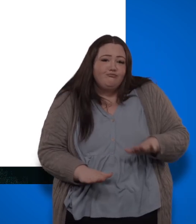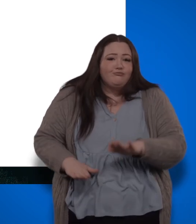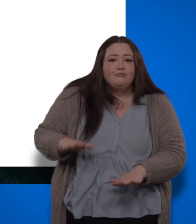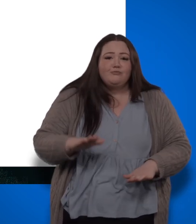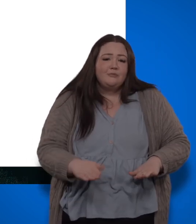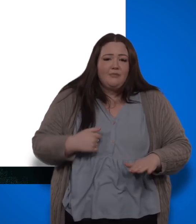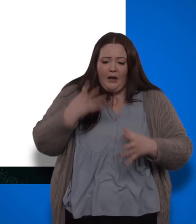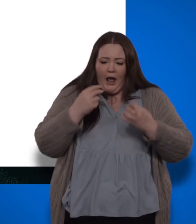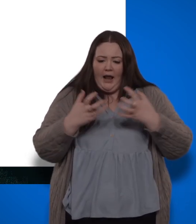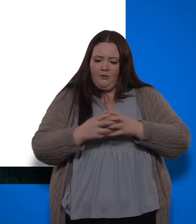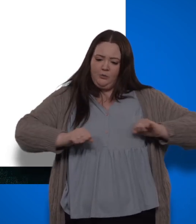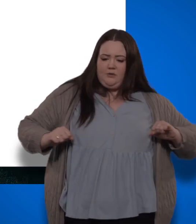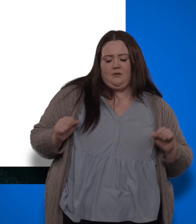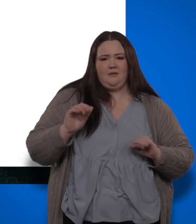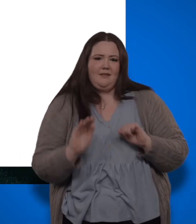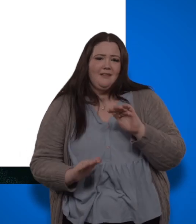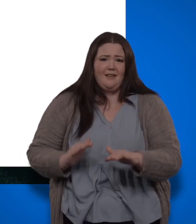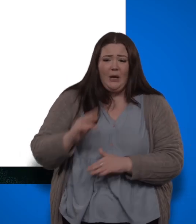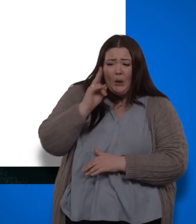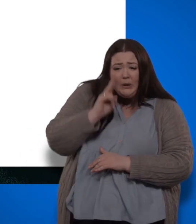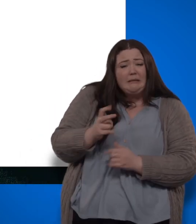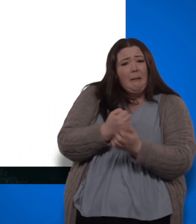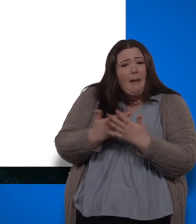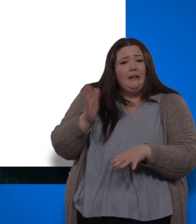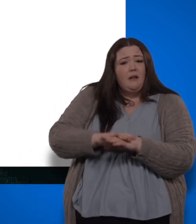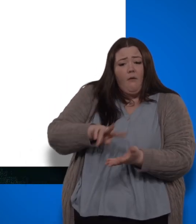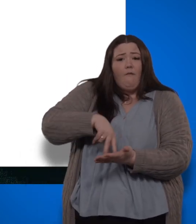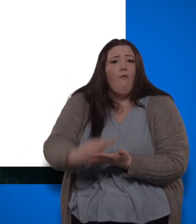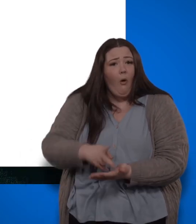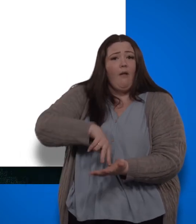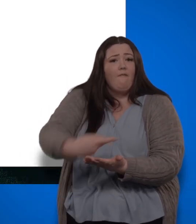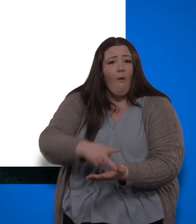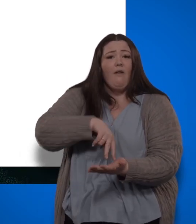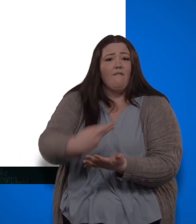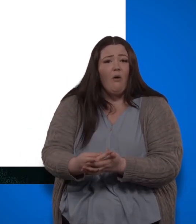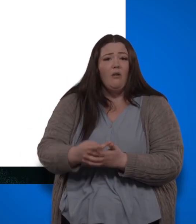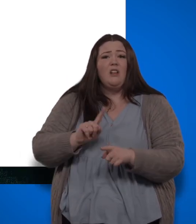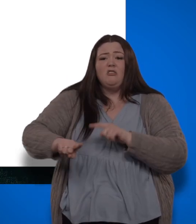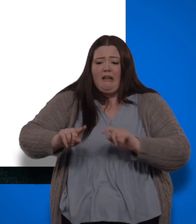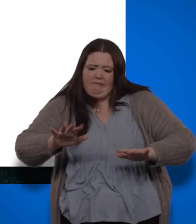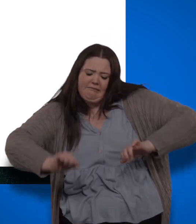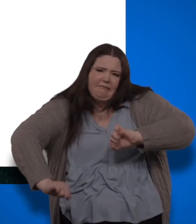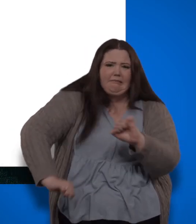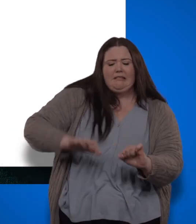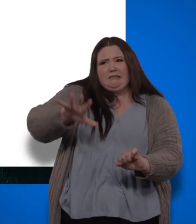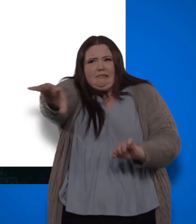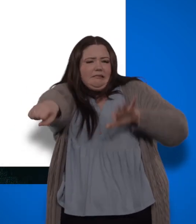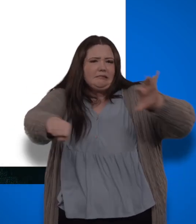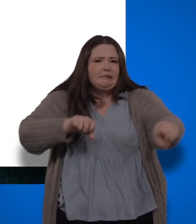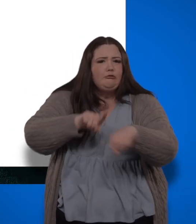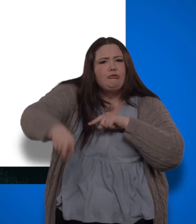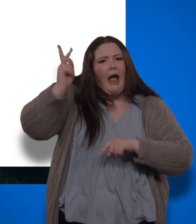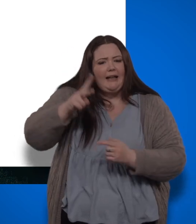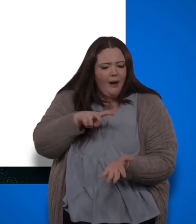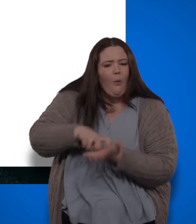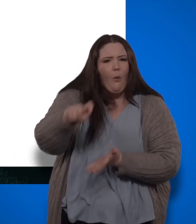get around the place. And you see the number of times they have to fall over and reach out and struggle and try again. And that's